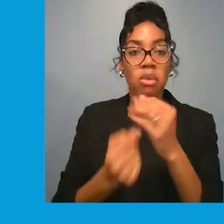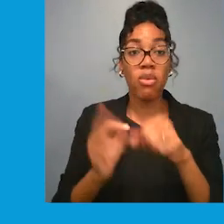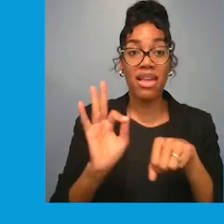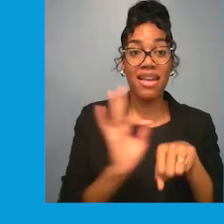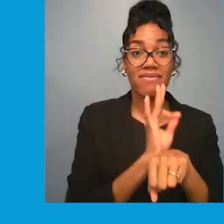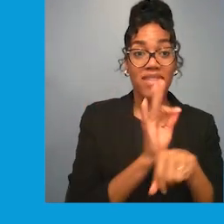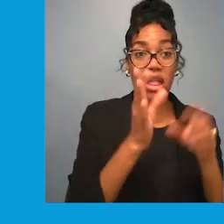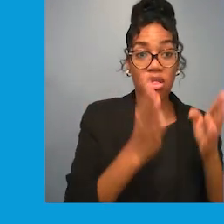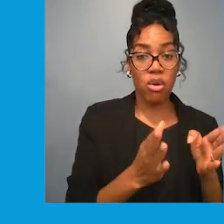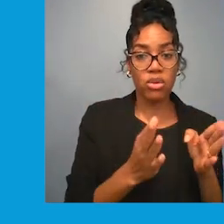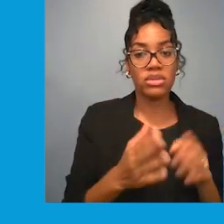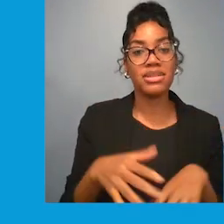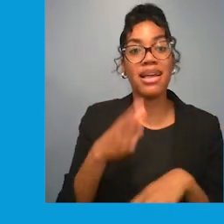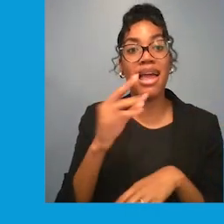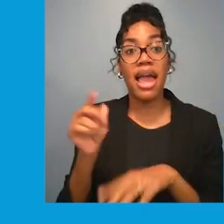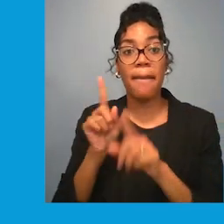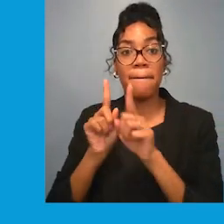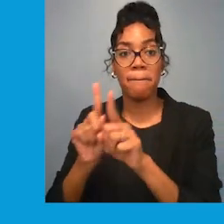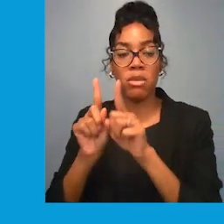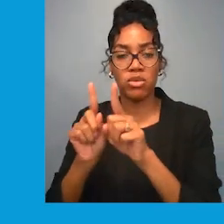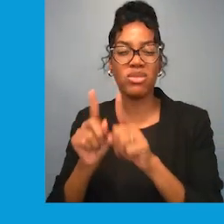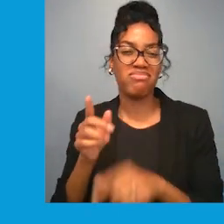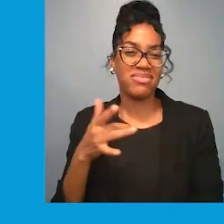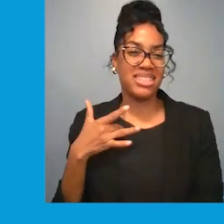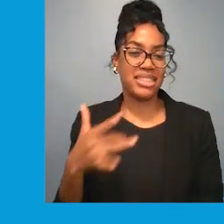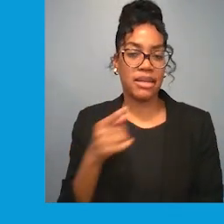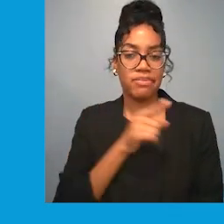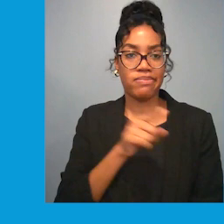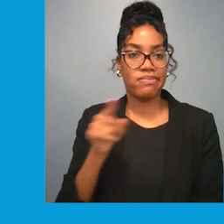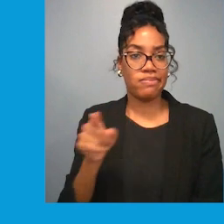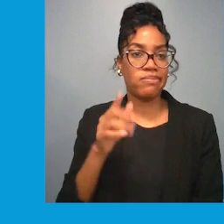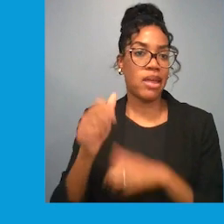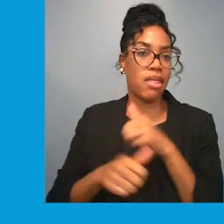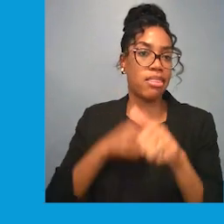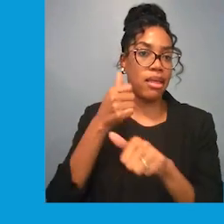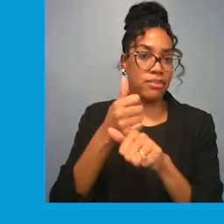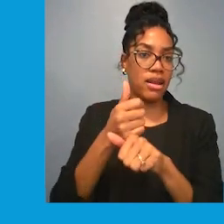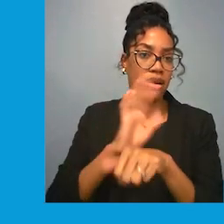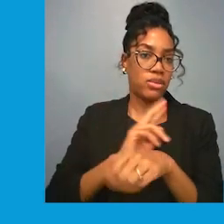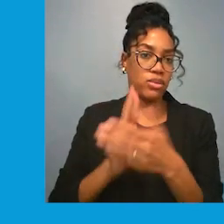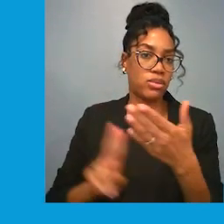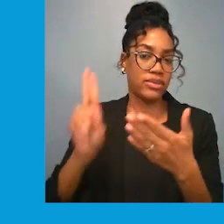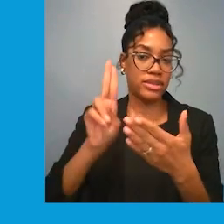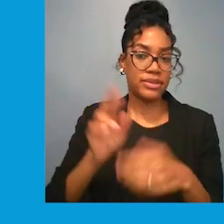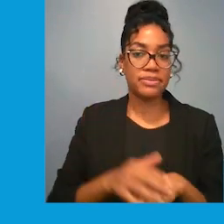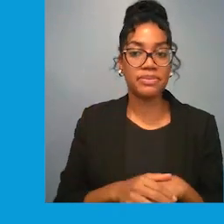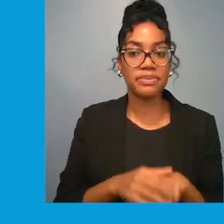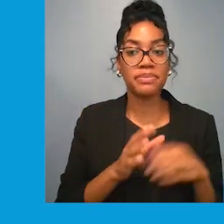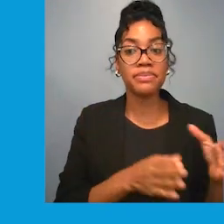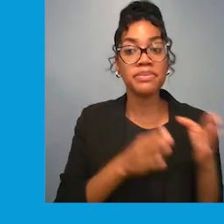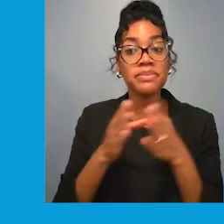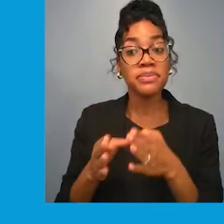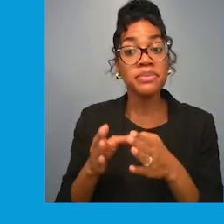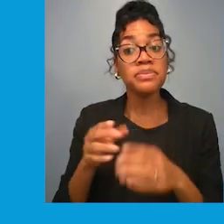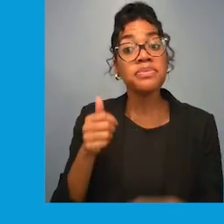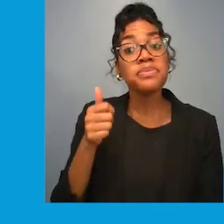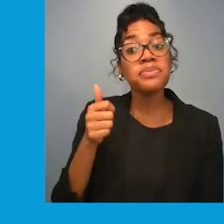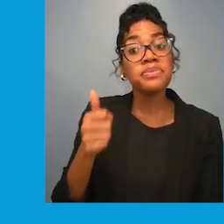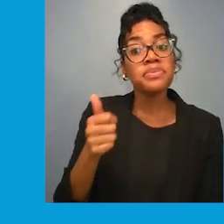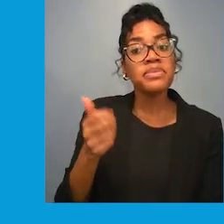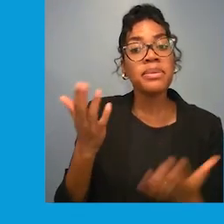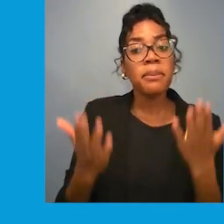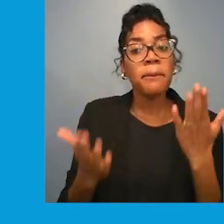mentors and colleagues are often alumni. They may work on topics specific as an expert serving in a